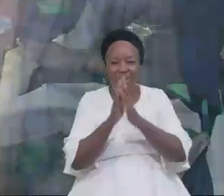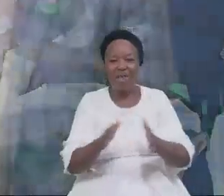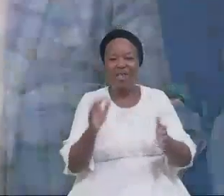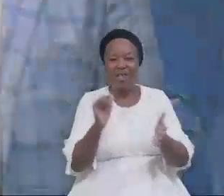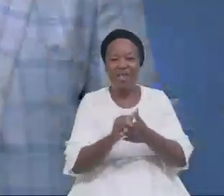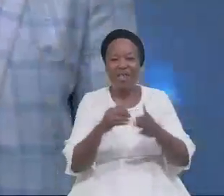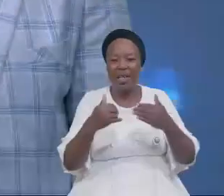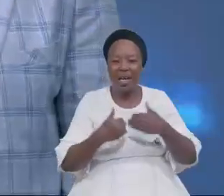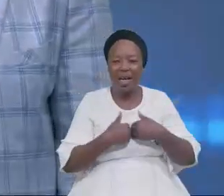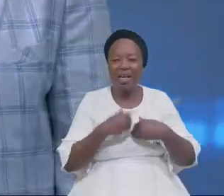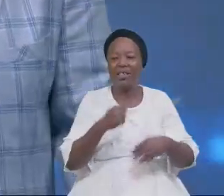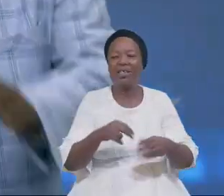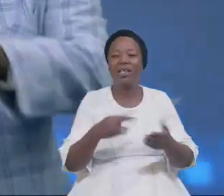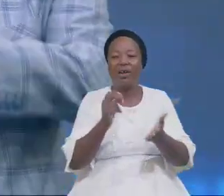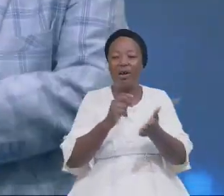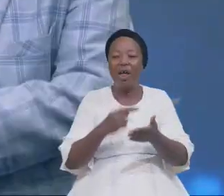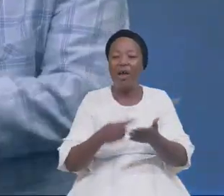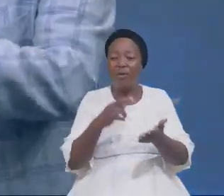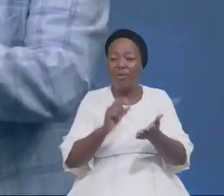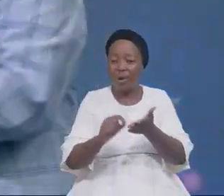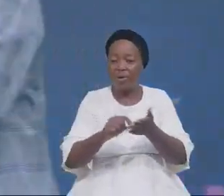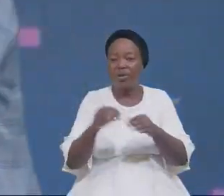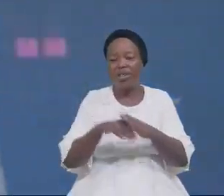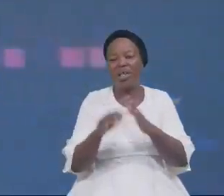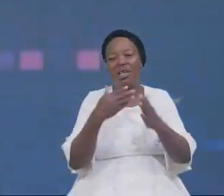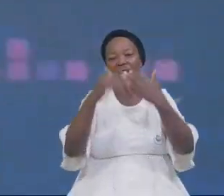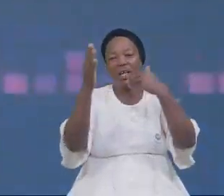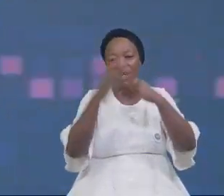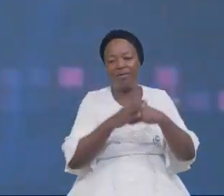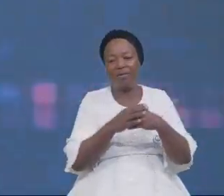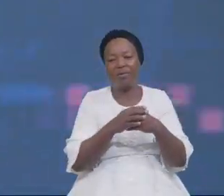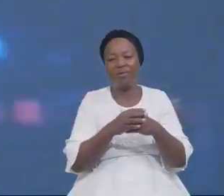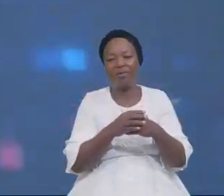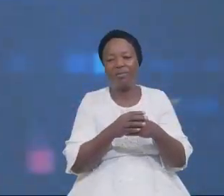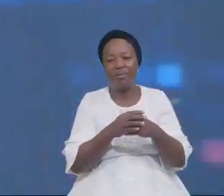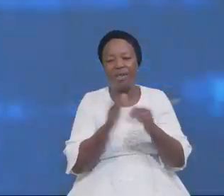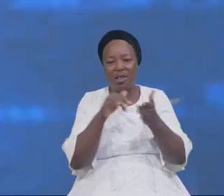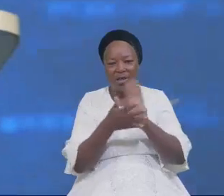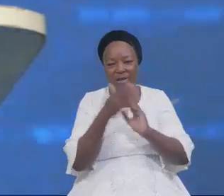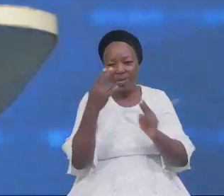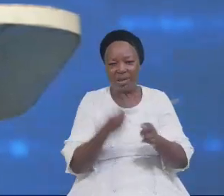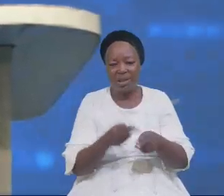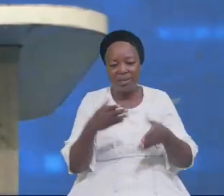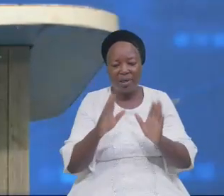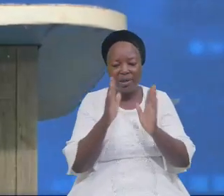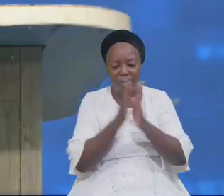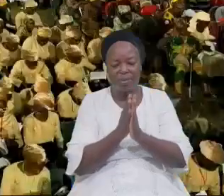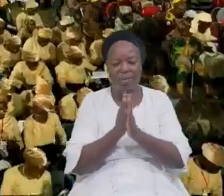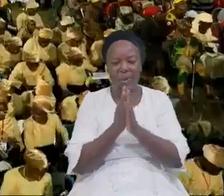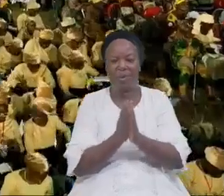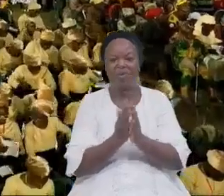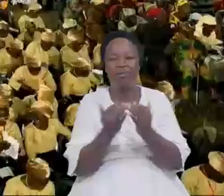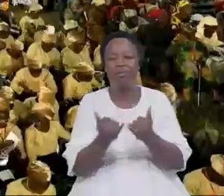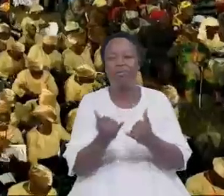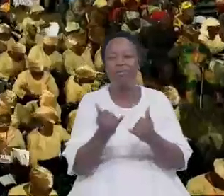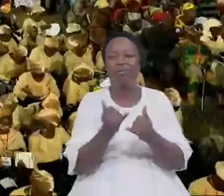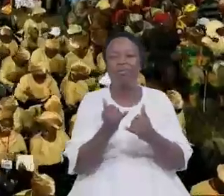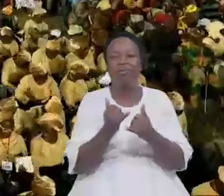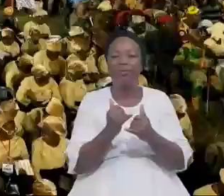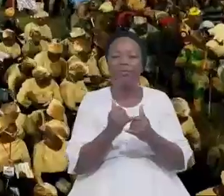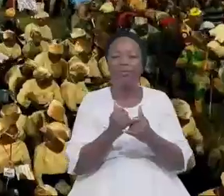record in heaven. It's bowed and eyes closed. Once